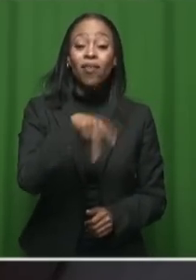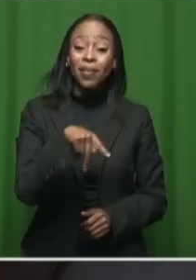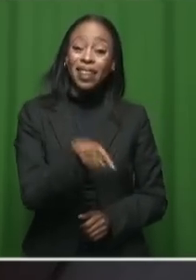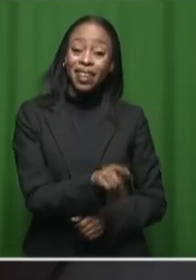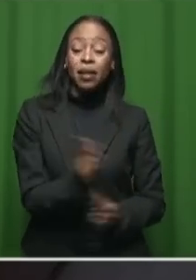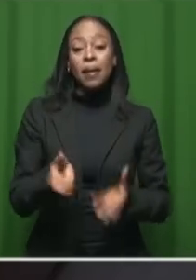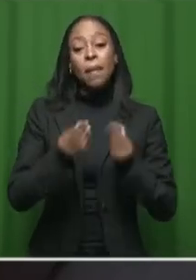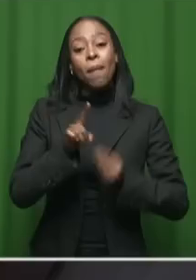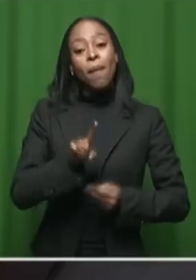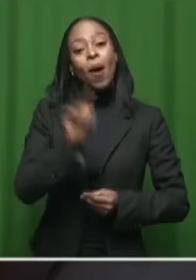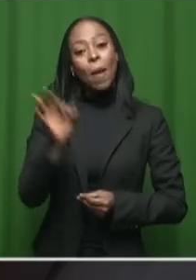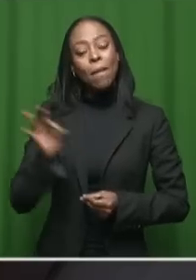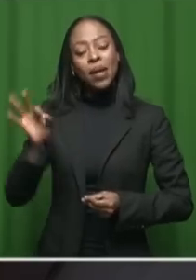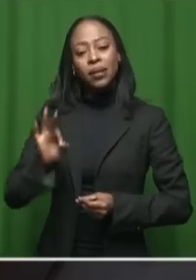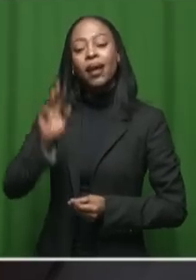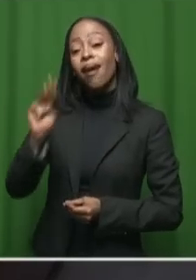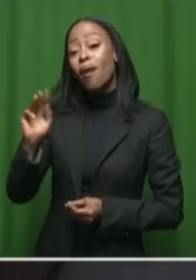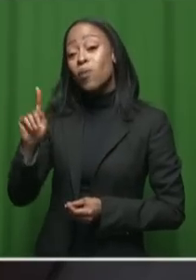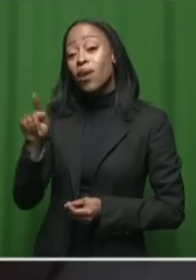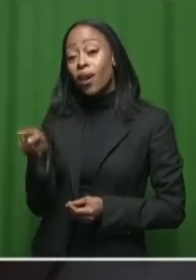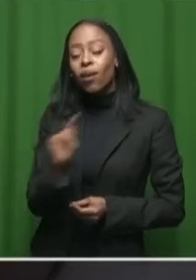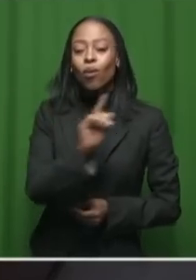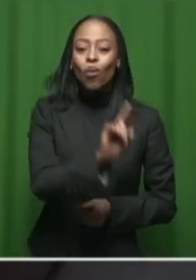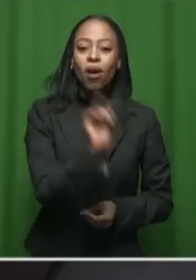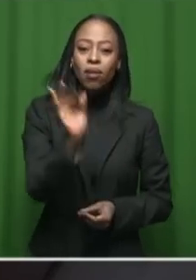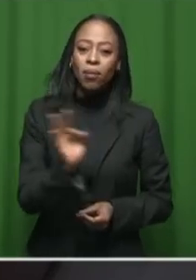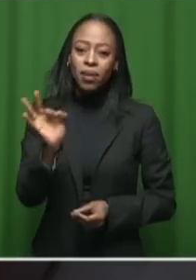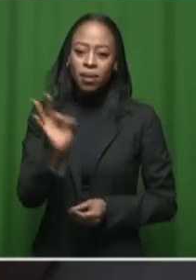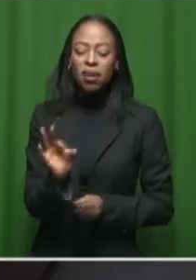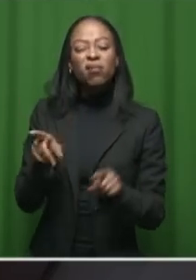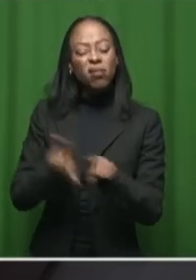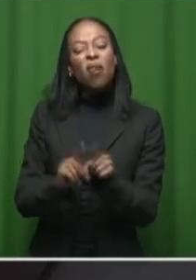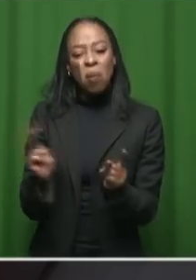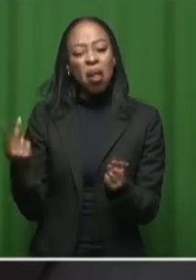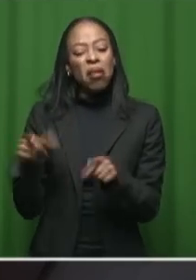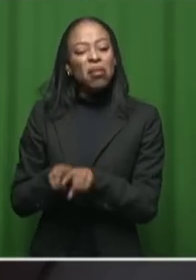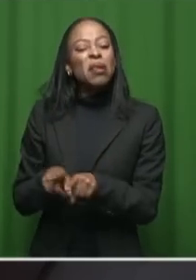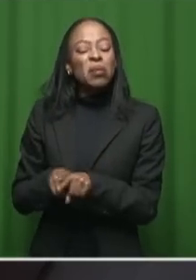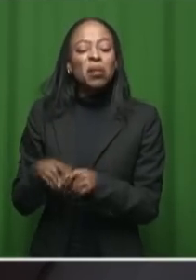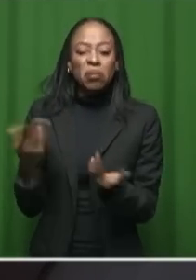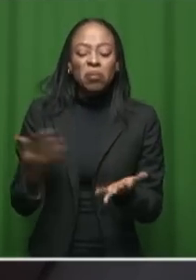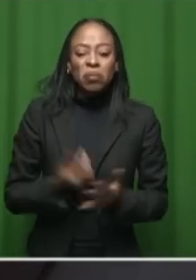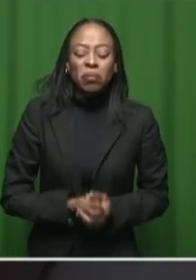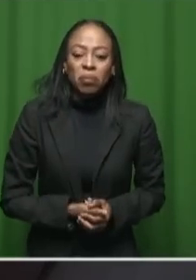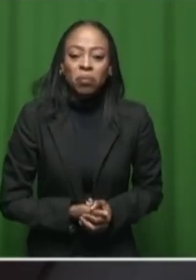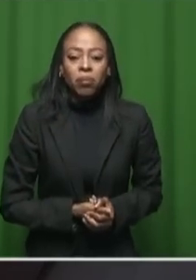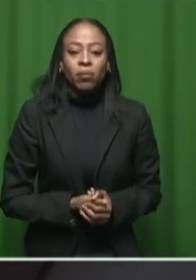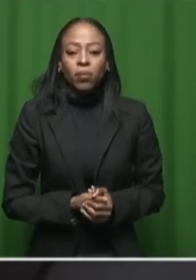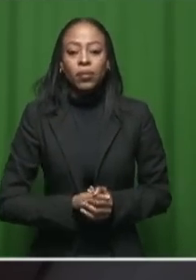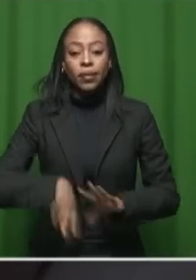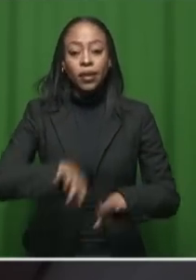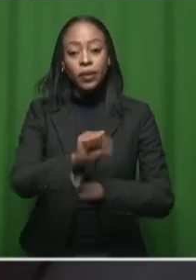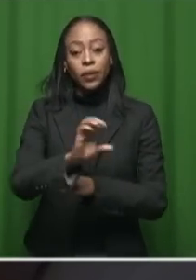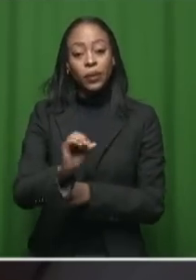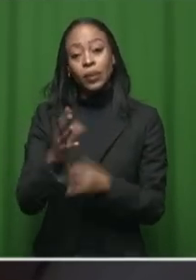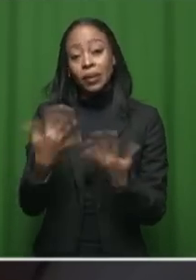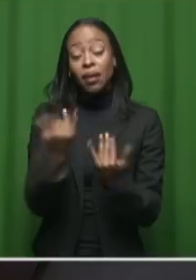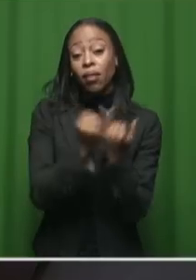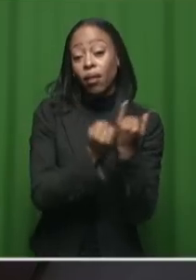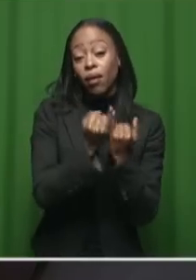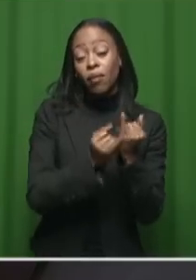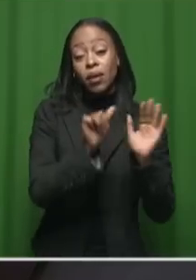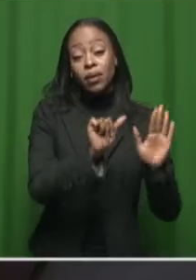at 1%, Umkhonto we Sizwe 1%, and as well as all the other parties coming up at 1%, and jostling for